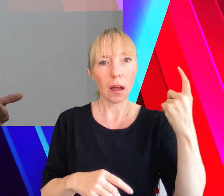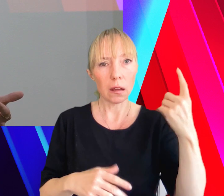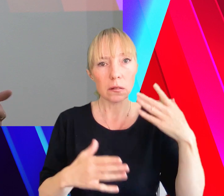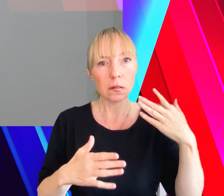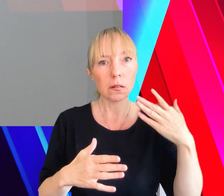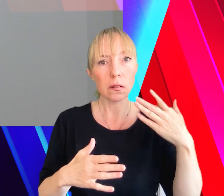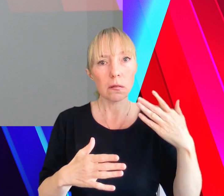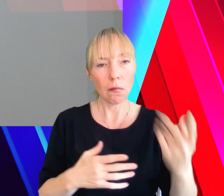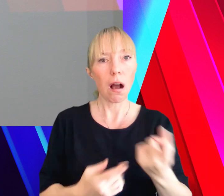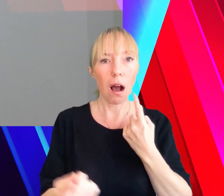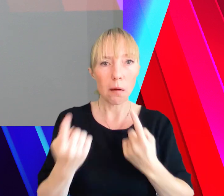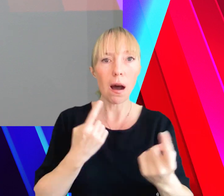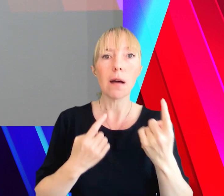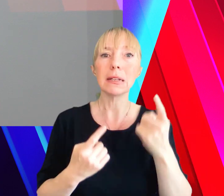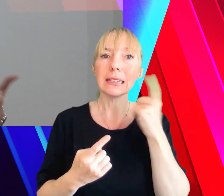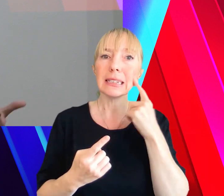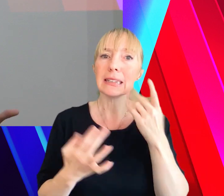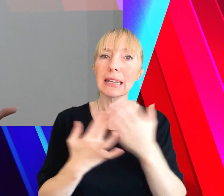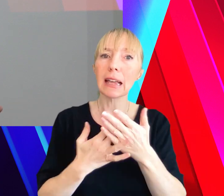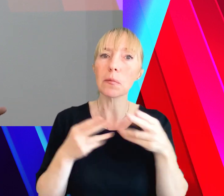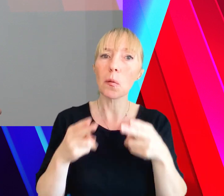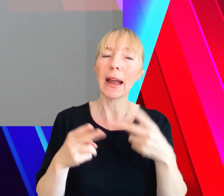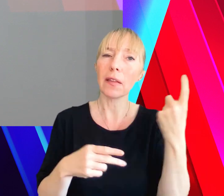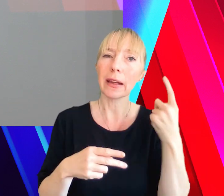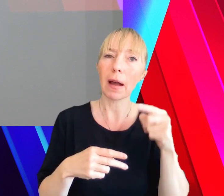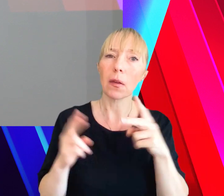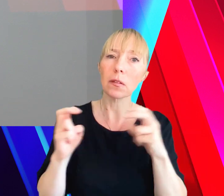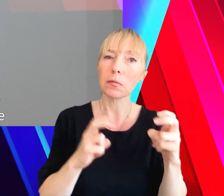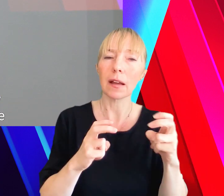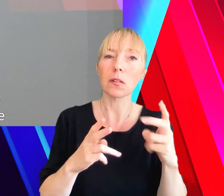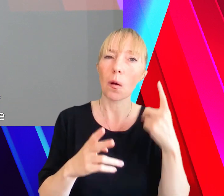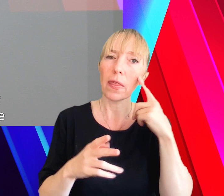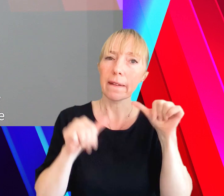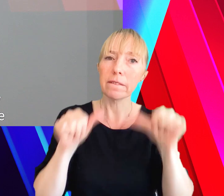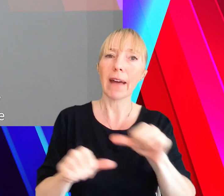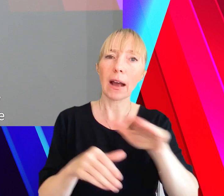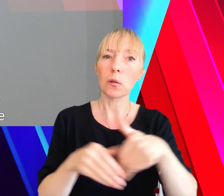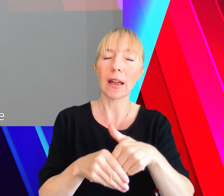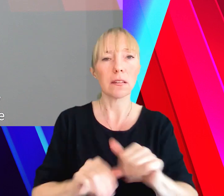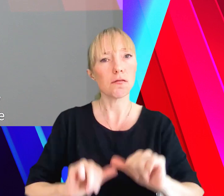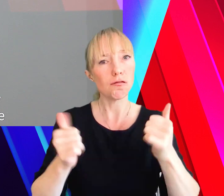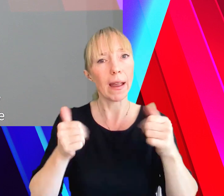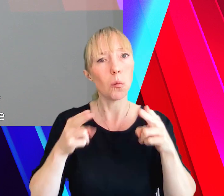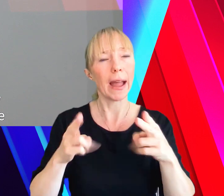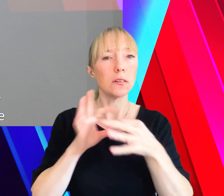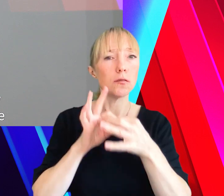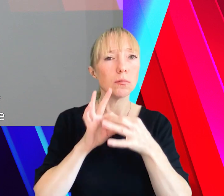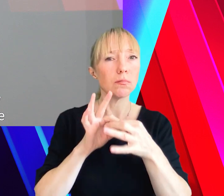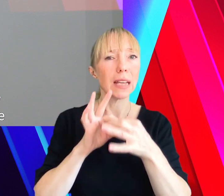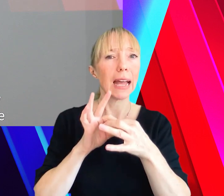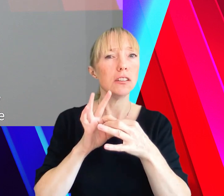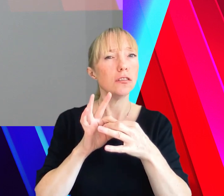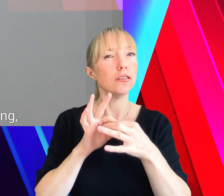face, but it's an easy and accessible way to think about those subjects. So I think fan content can be a really great way to